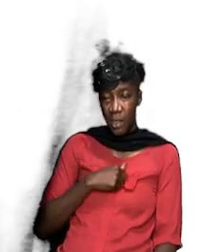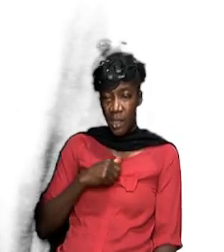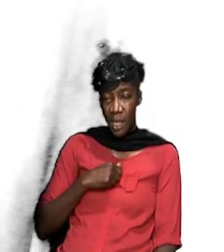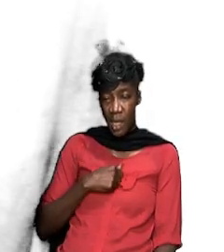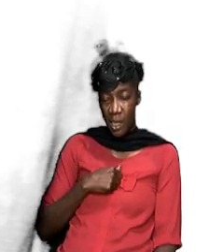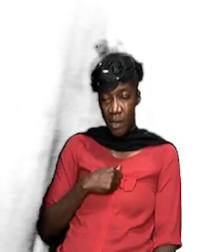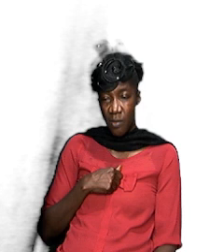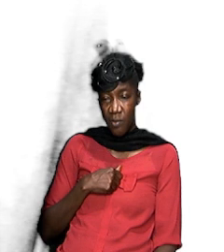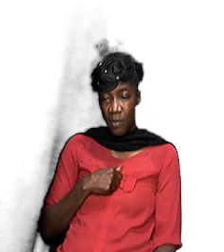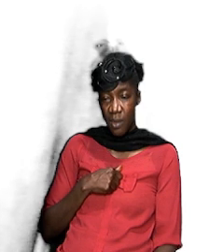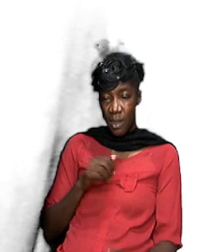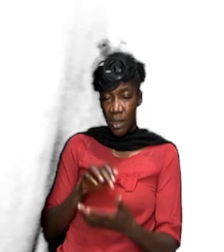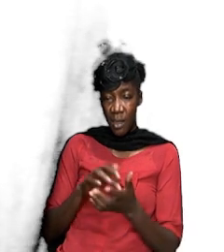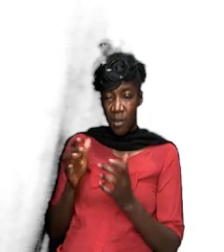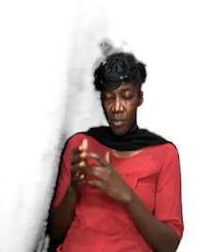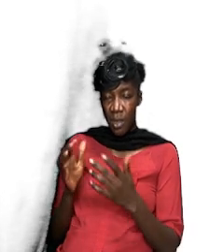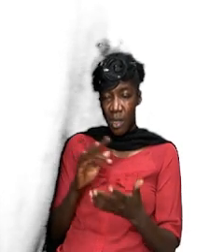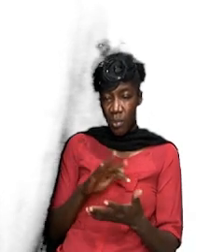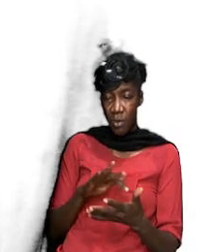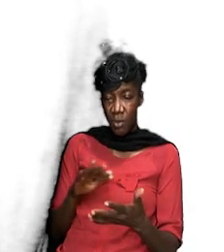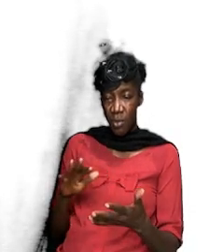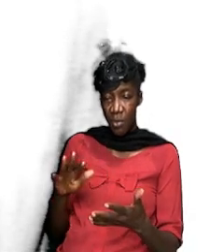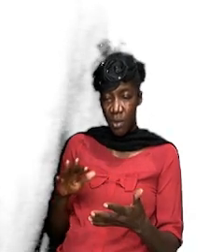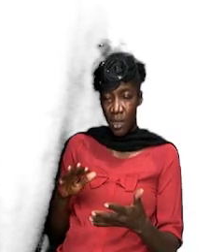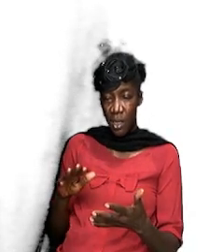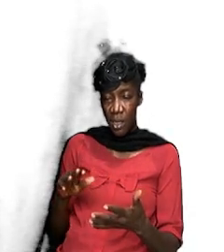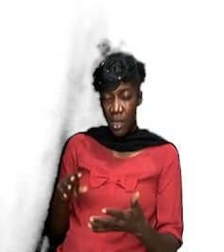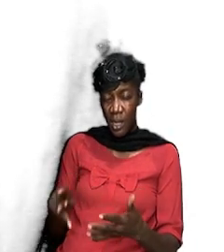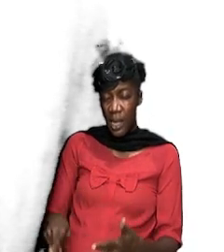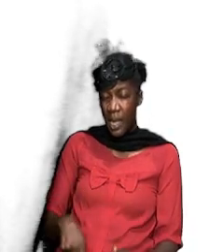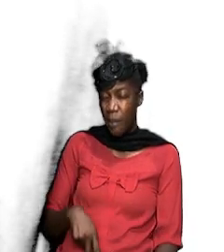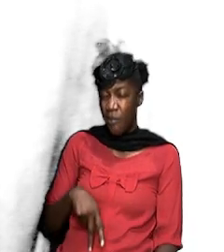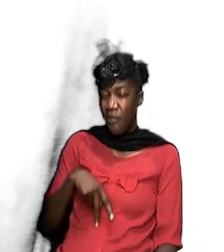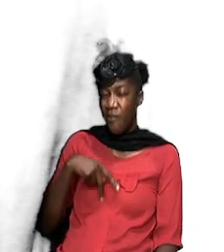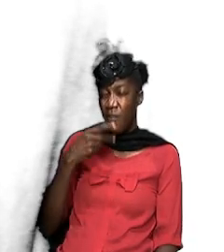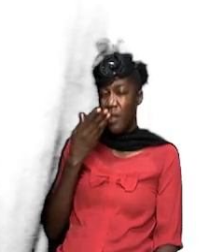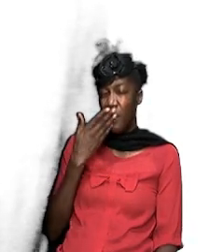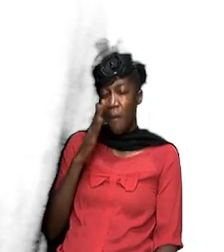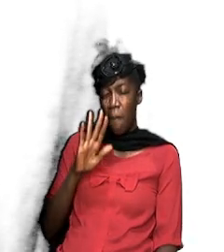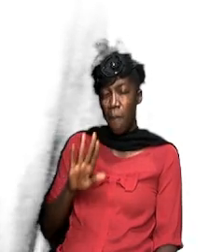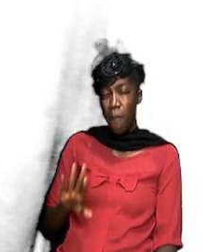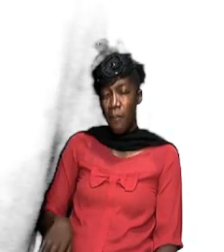God, I felt so bad.